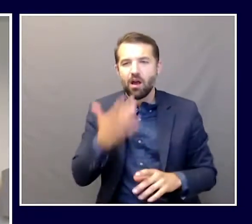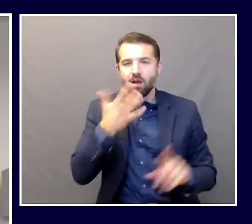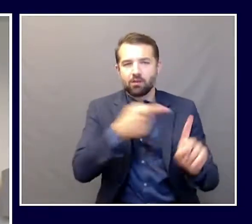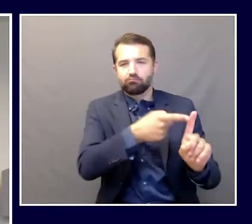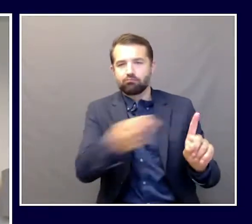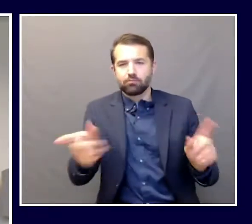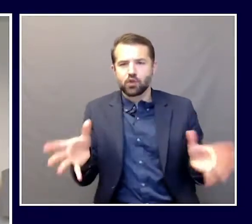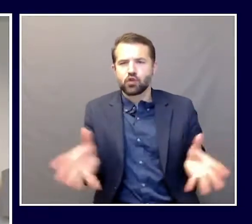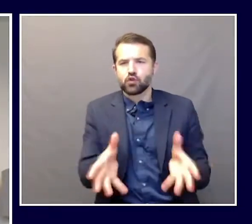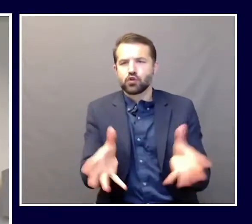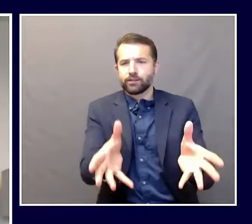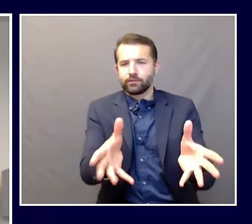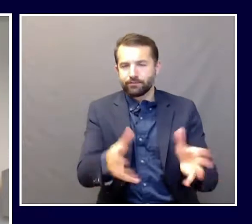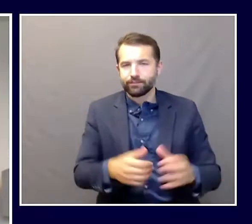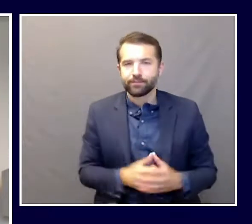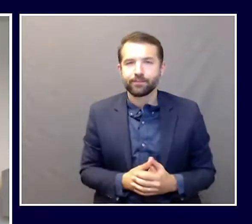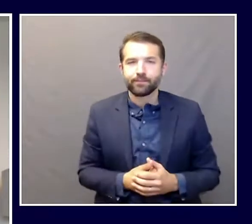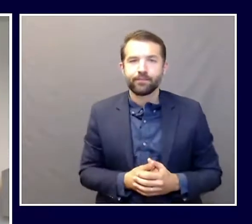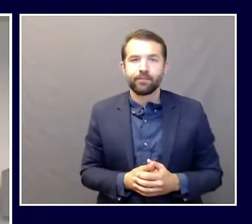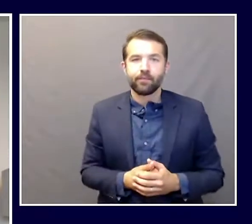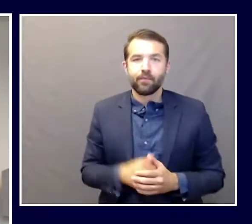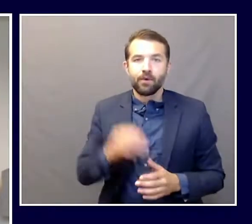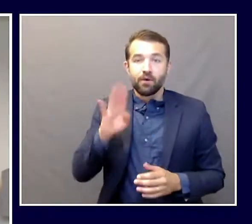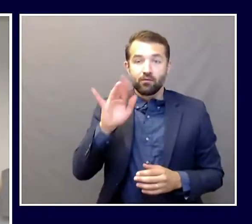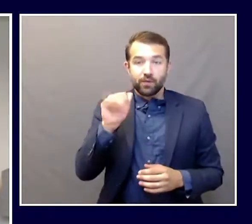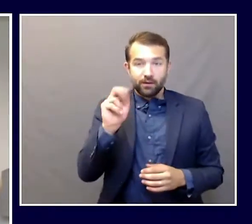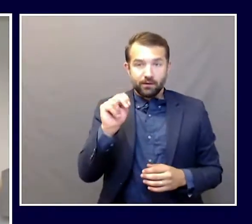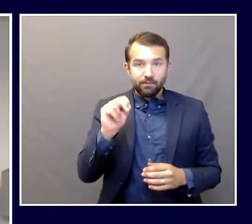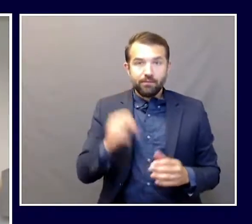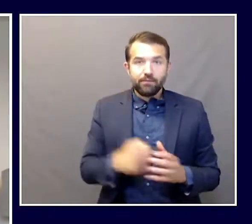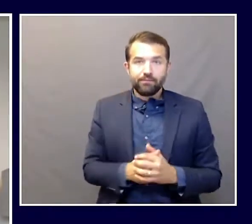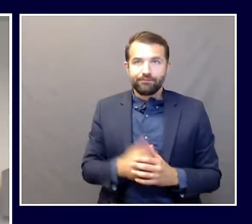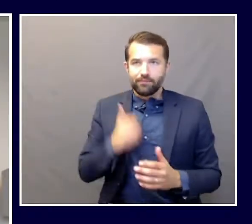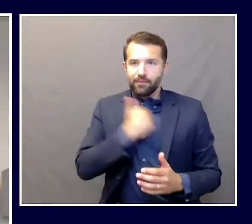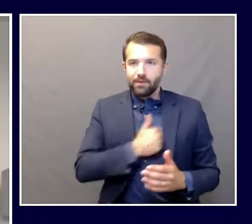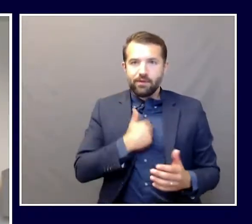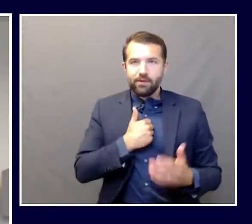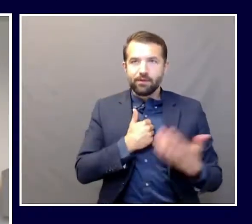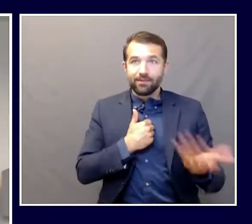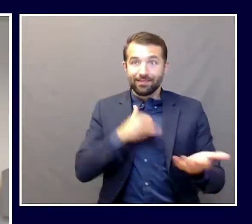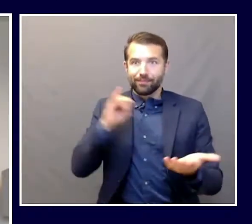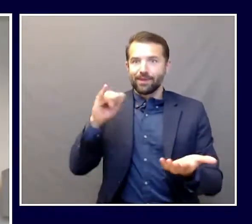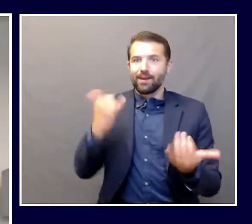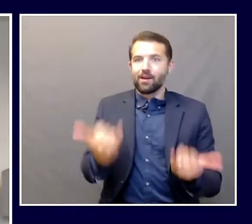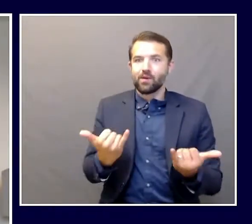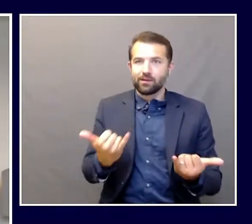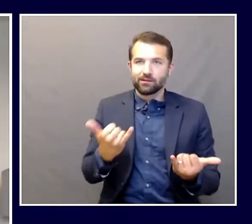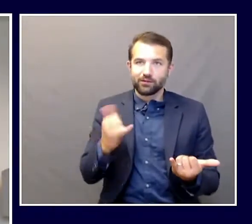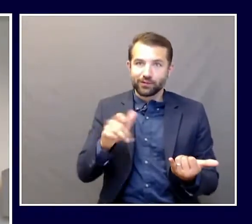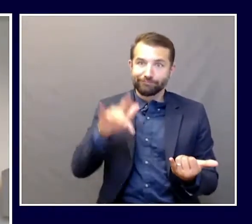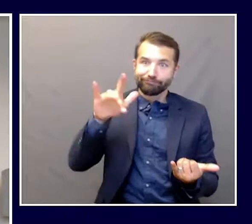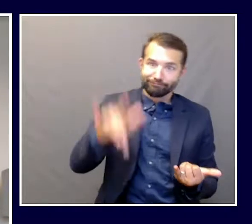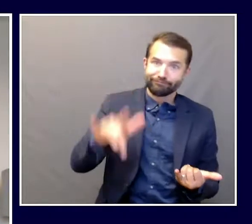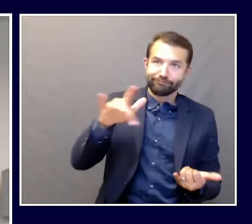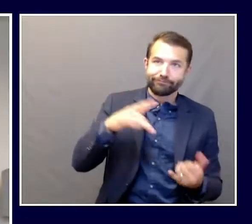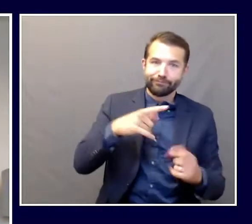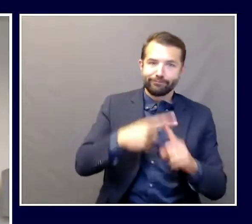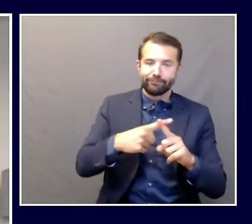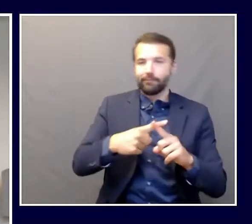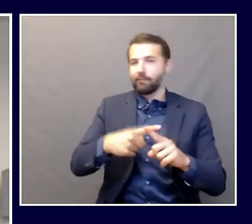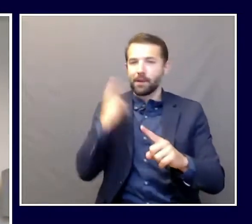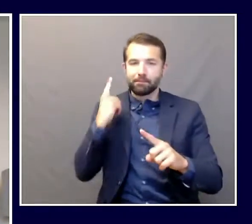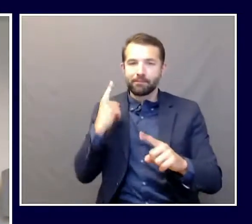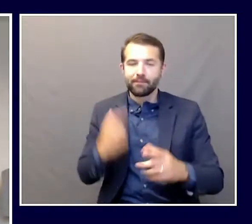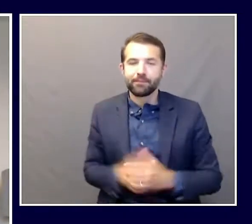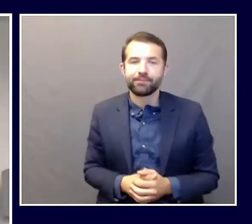can, Brian. You think I'd have this figured out by now? My apologies. I wonder if you could look down the road a bit, and I've asked you about boosters in the